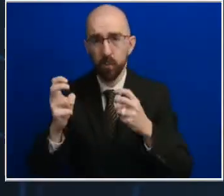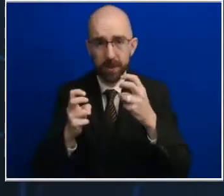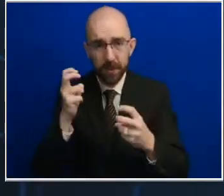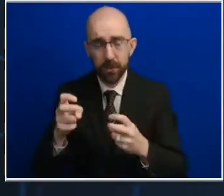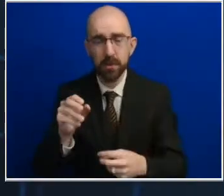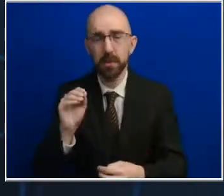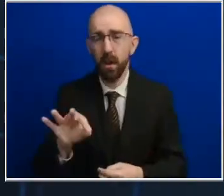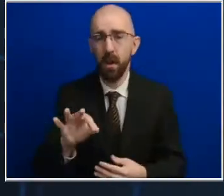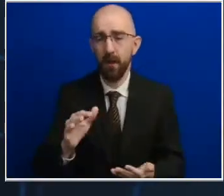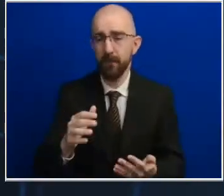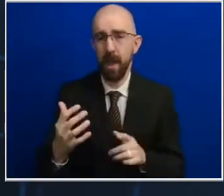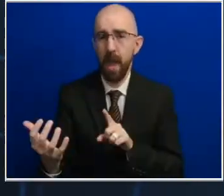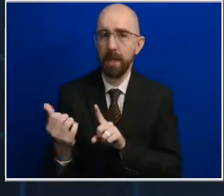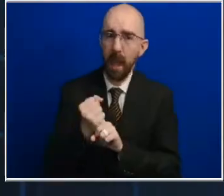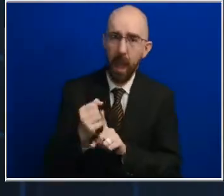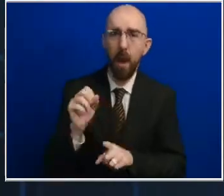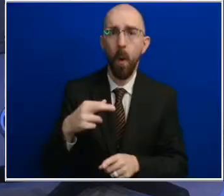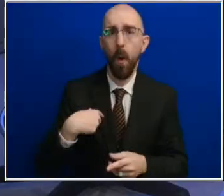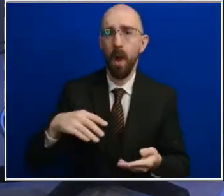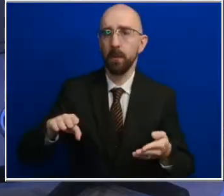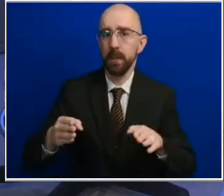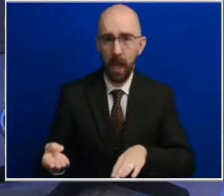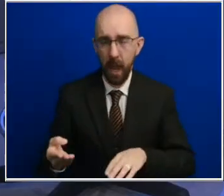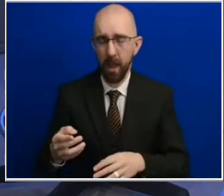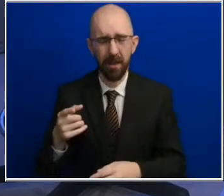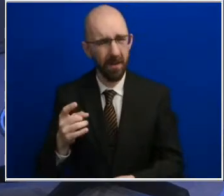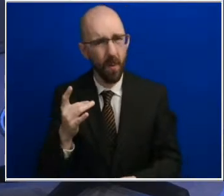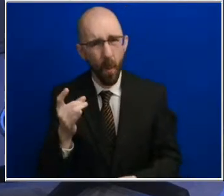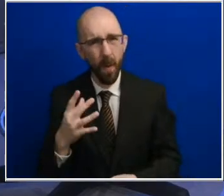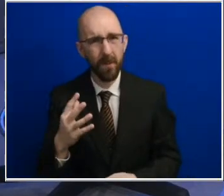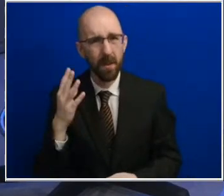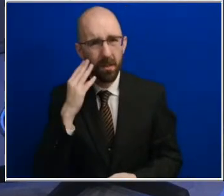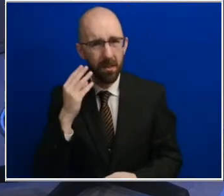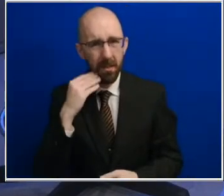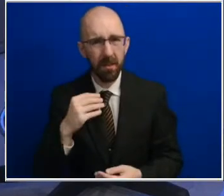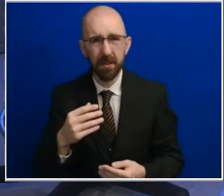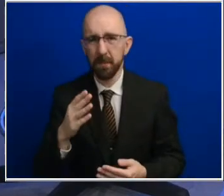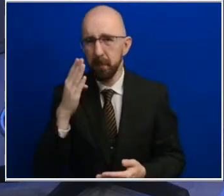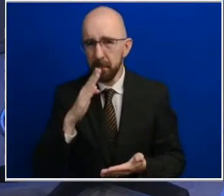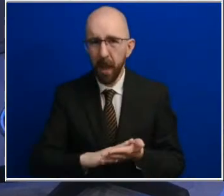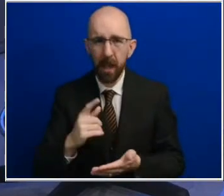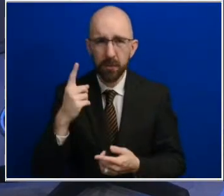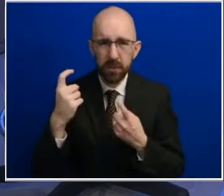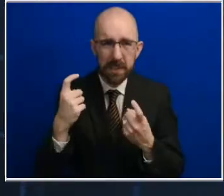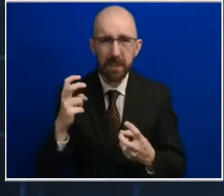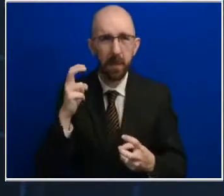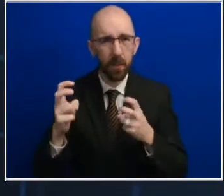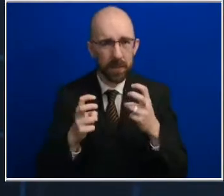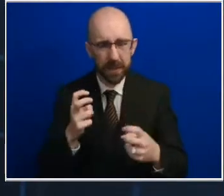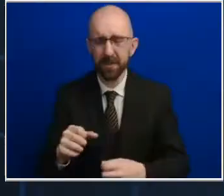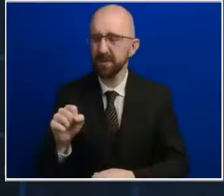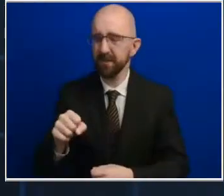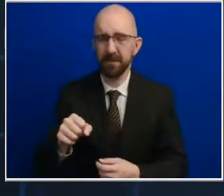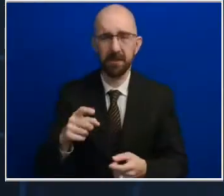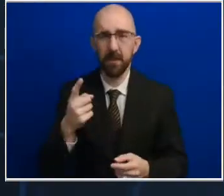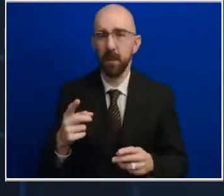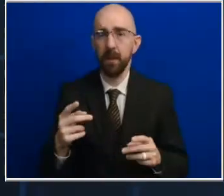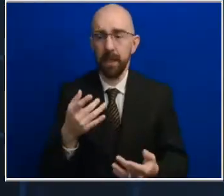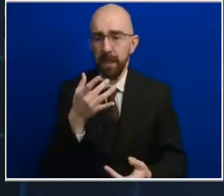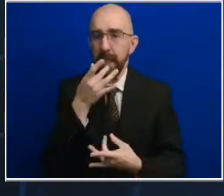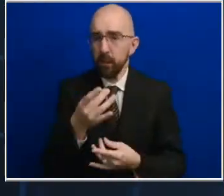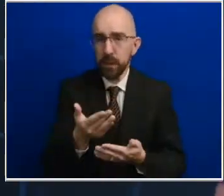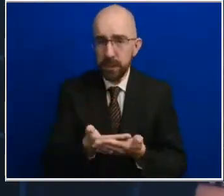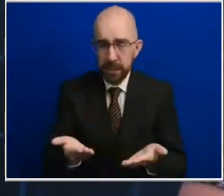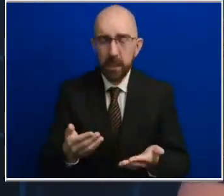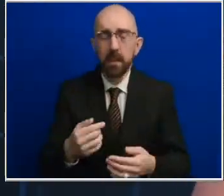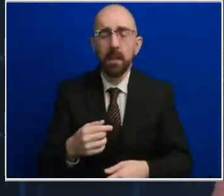being attacked or dying. Horrible, horrible night terrors, or hallucinations. And the most interesting thing was,